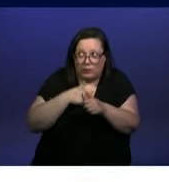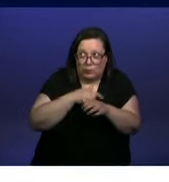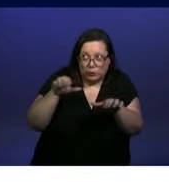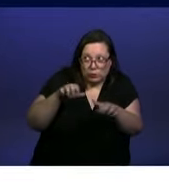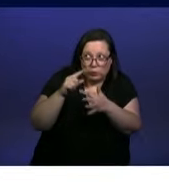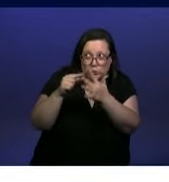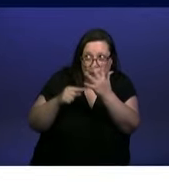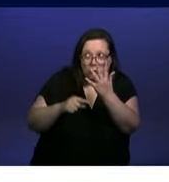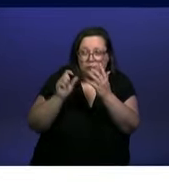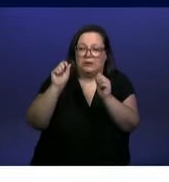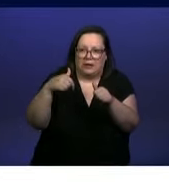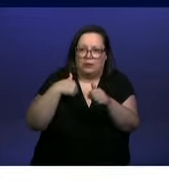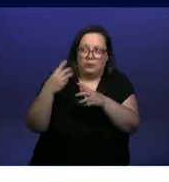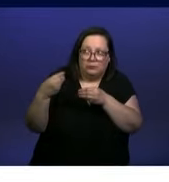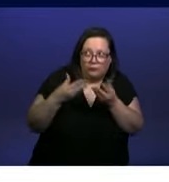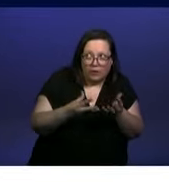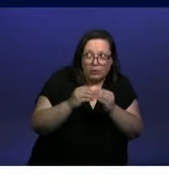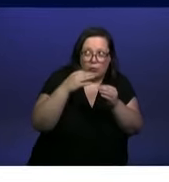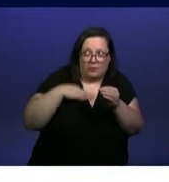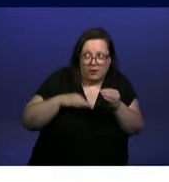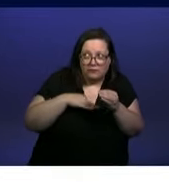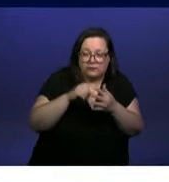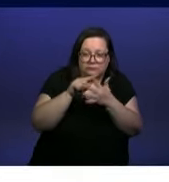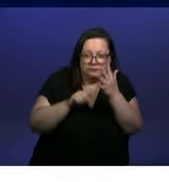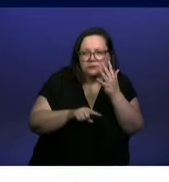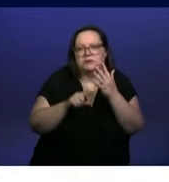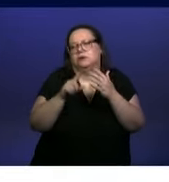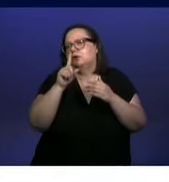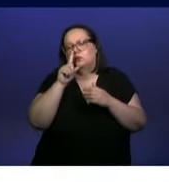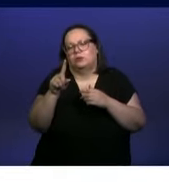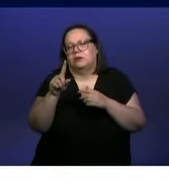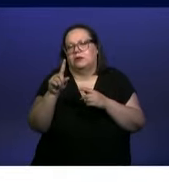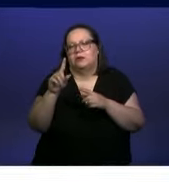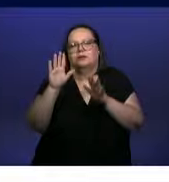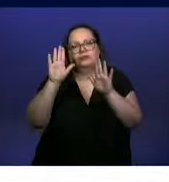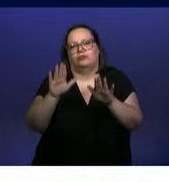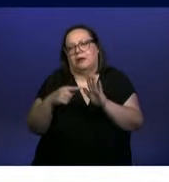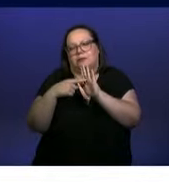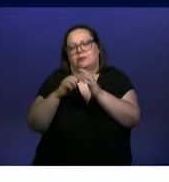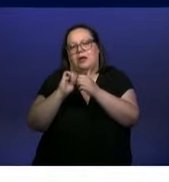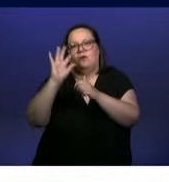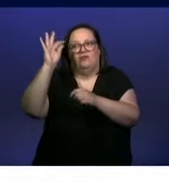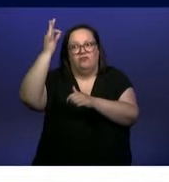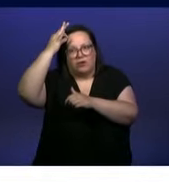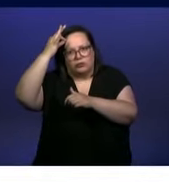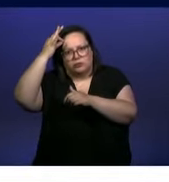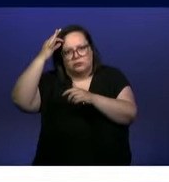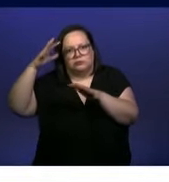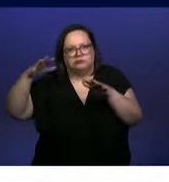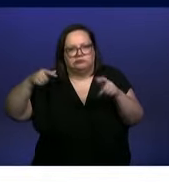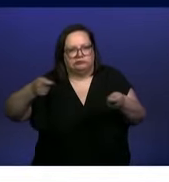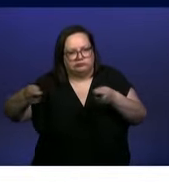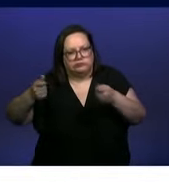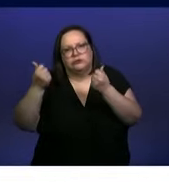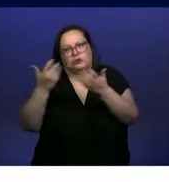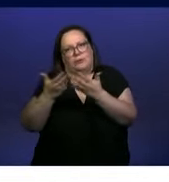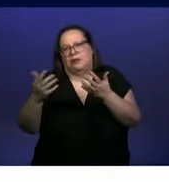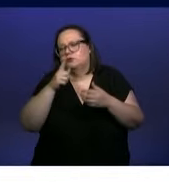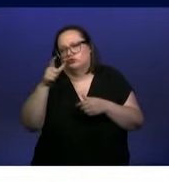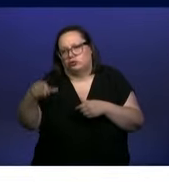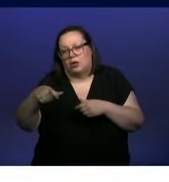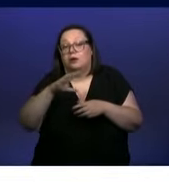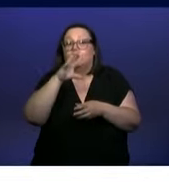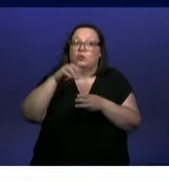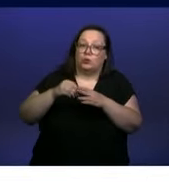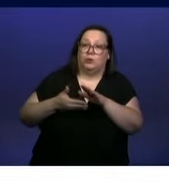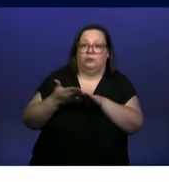access and more benefits to the people of this state. And it's just a great example of how the federal government is doing so many things it should not, including regulating